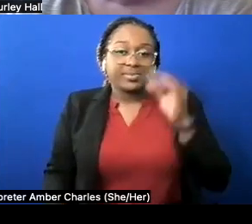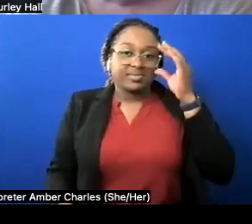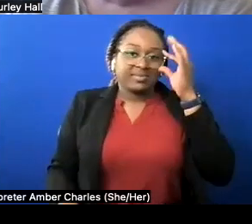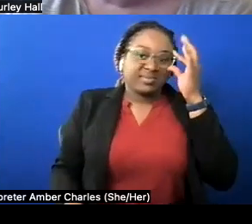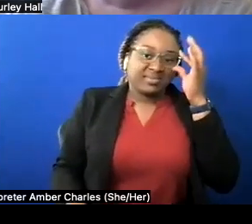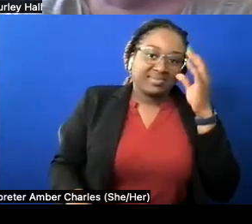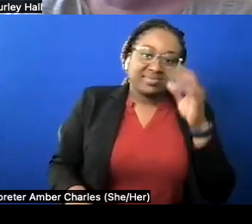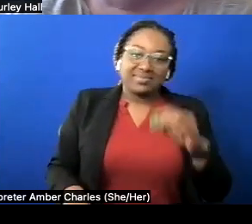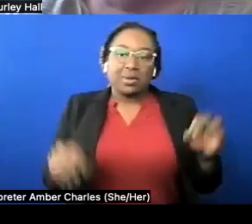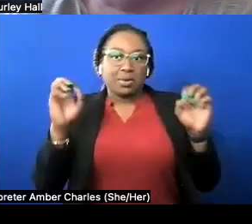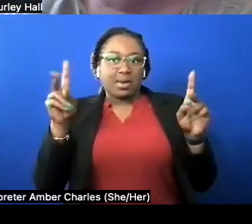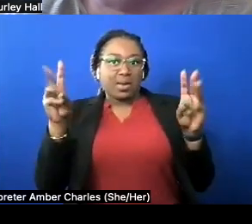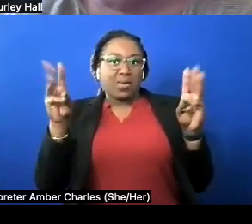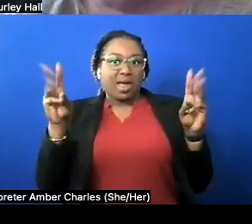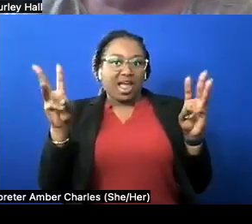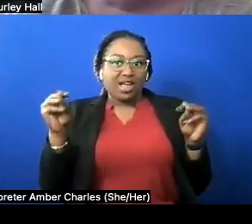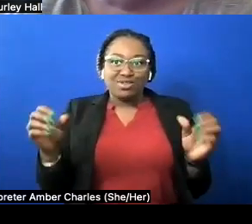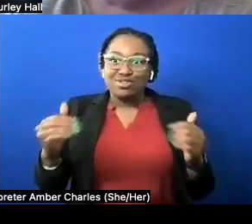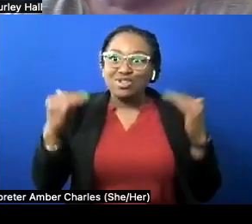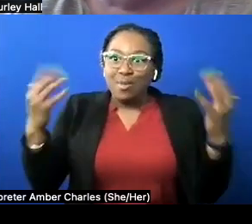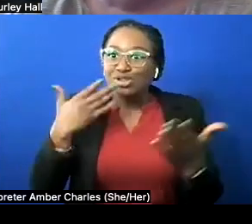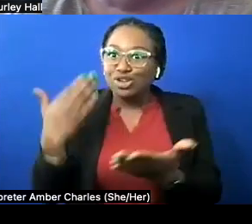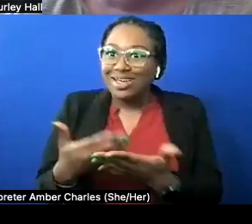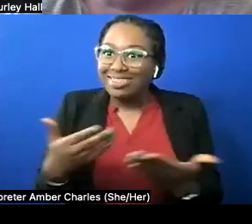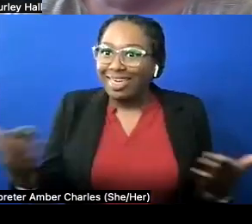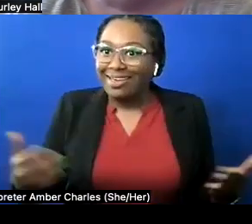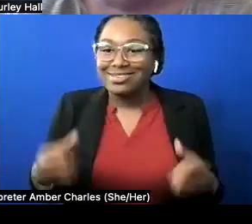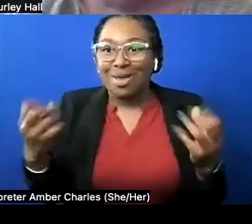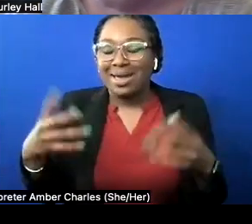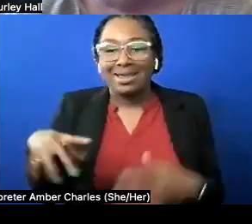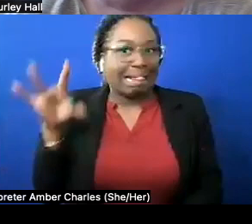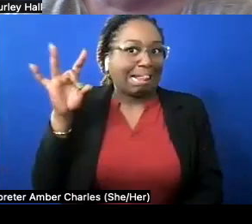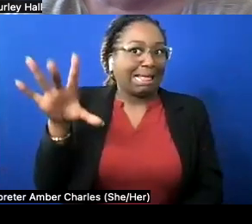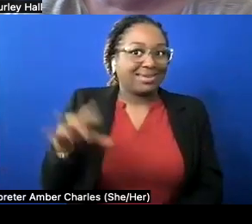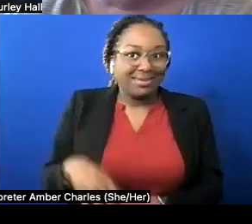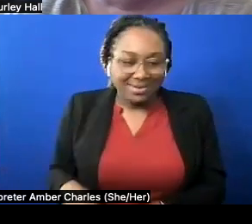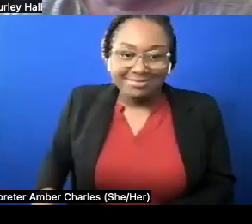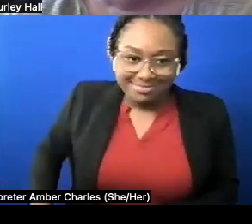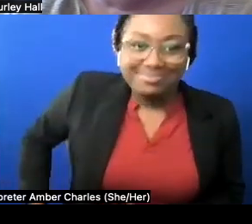Okay, wow. So much good stuff. So many gems shared. And